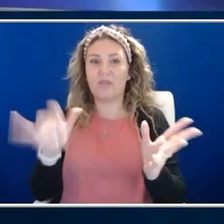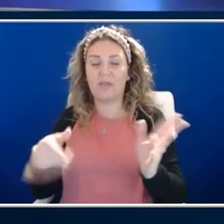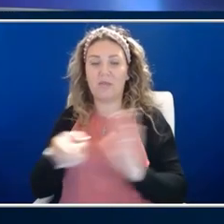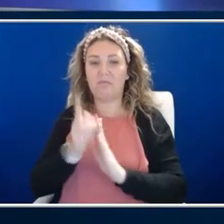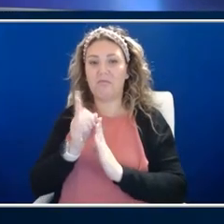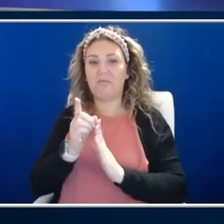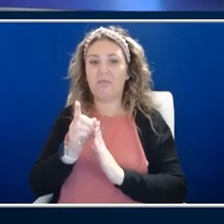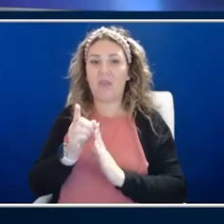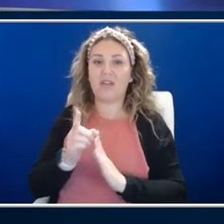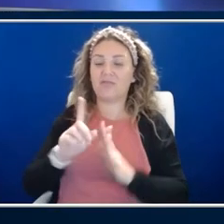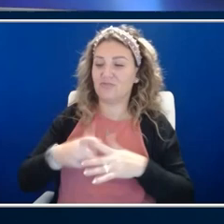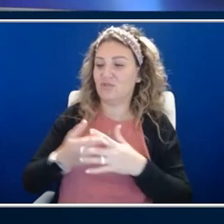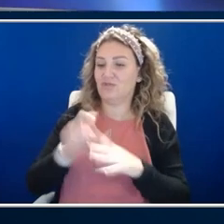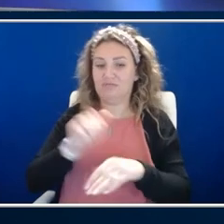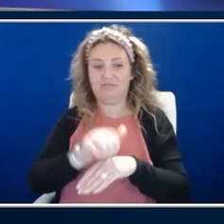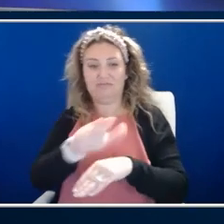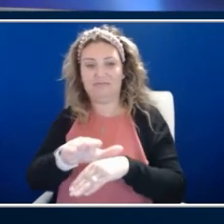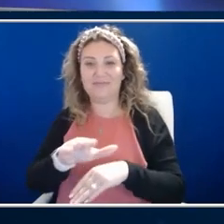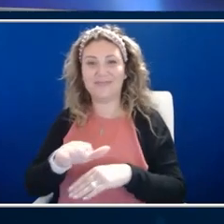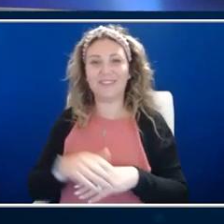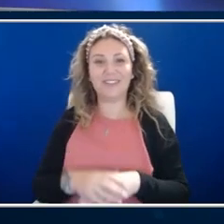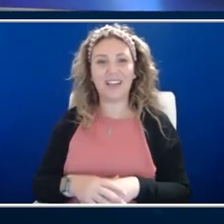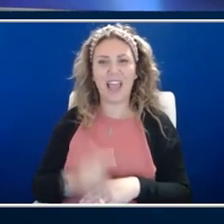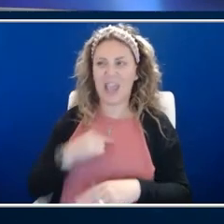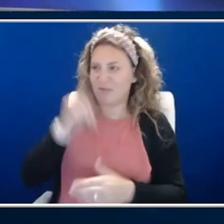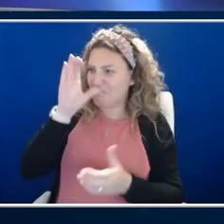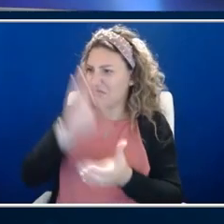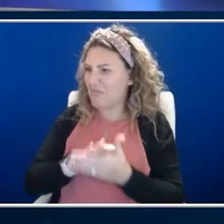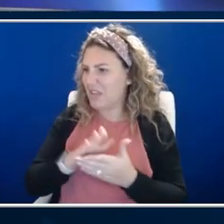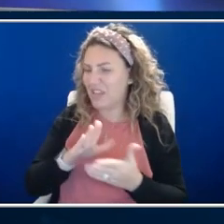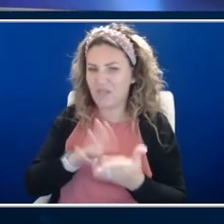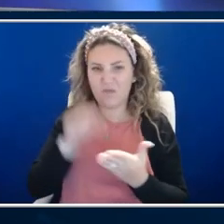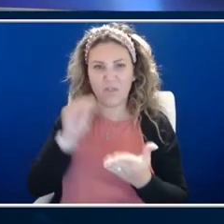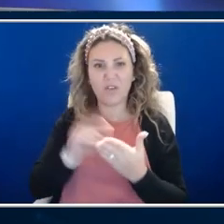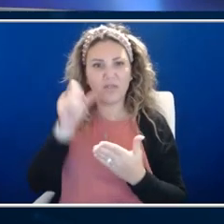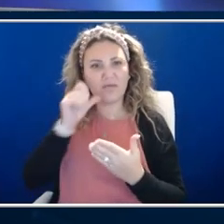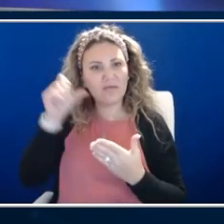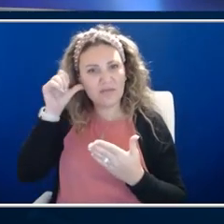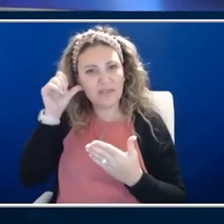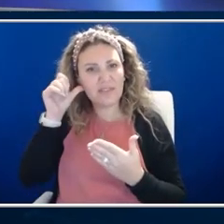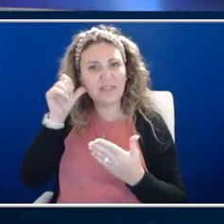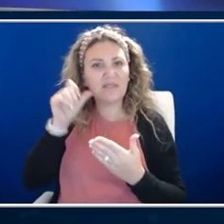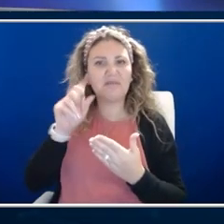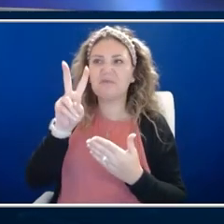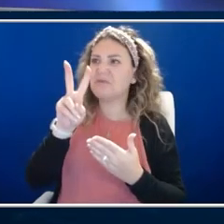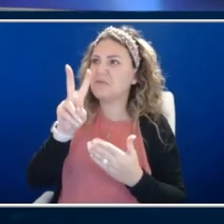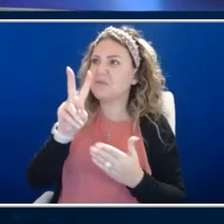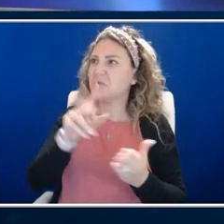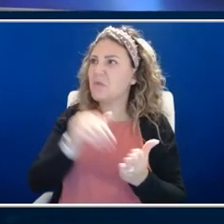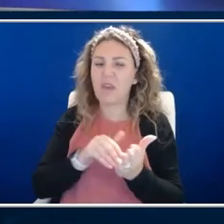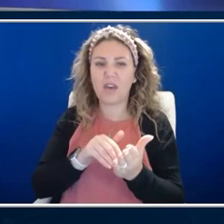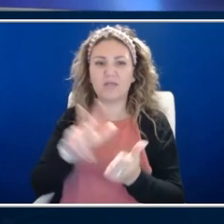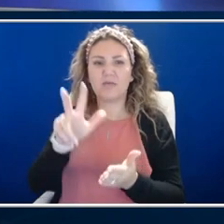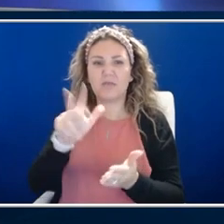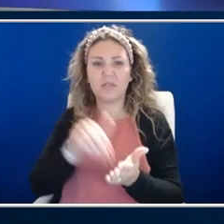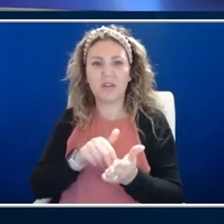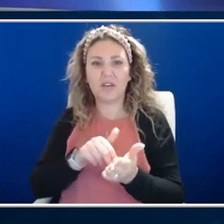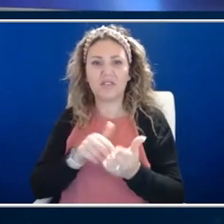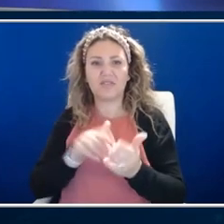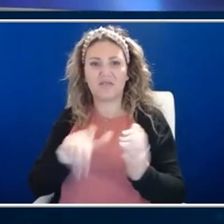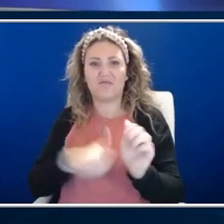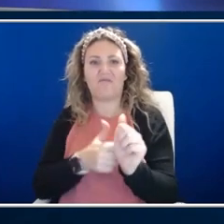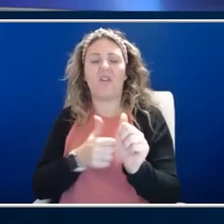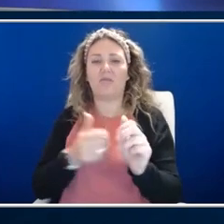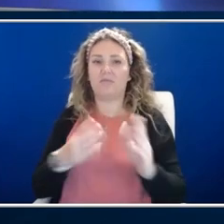we believe we're going to have, I just learned yesterday, it's like we're going to get 2,000 doses, followed by 3,000 doses, followed by a bunch more right after that, so we're going to have plenty